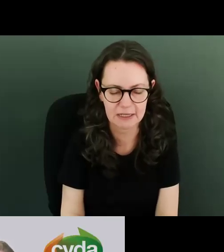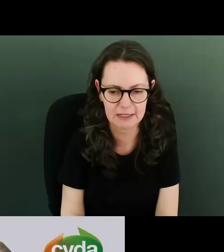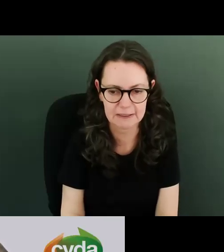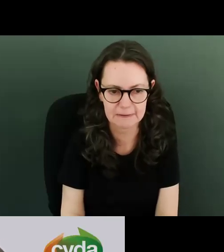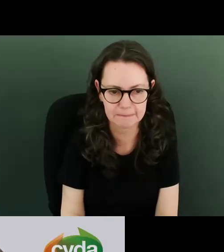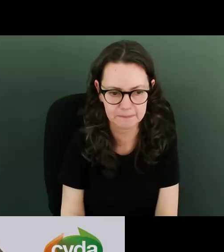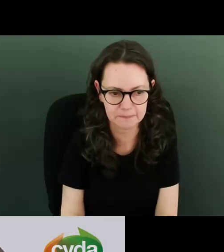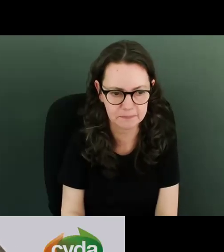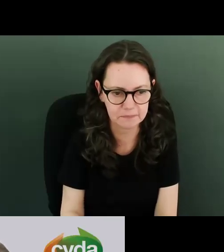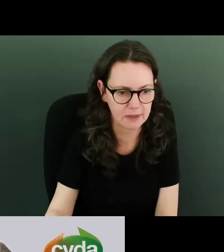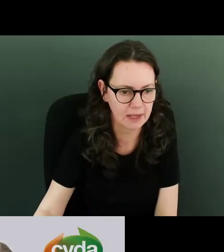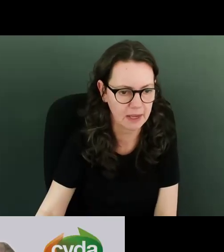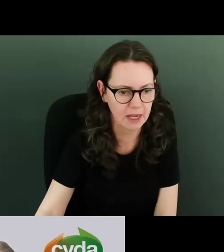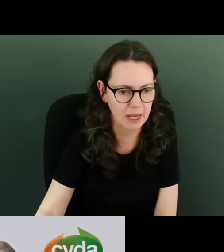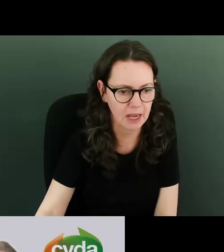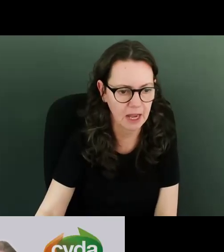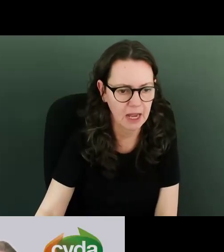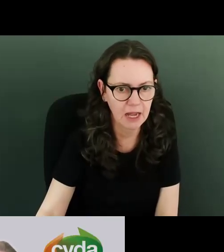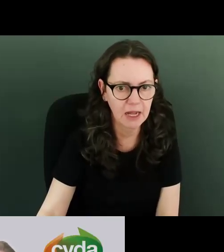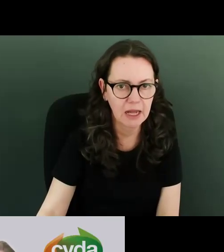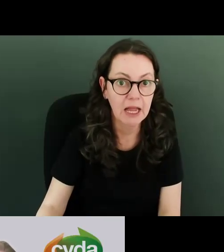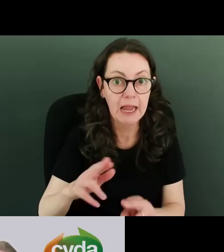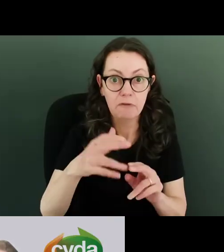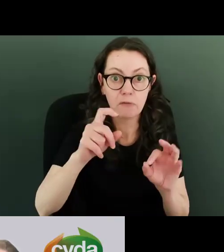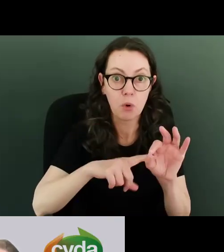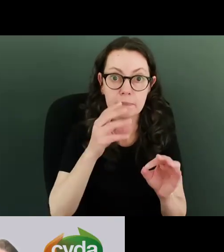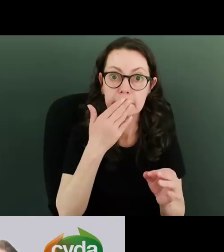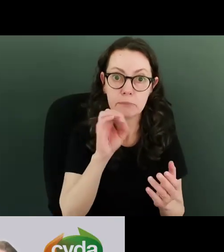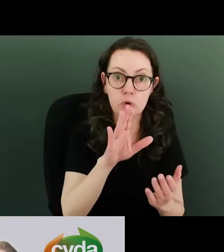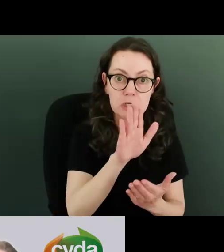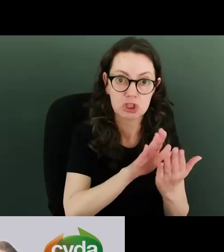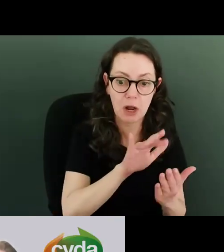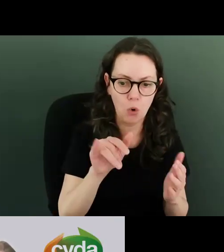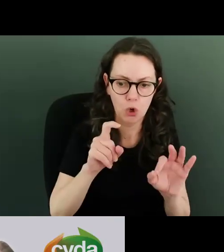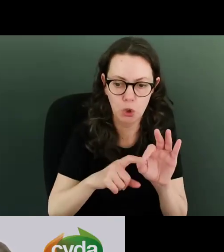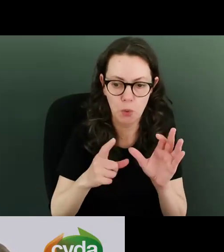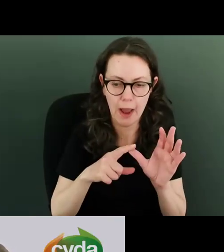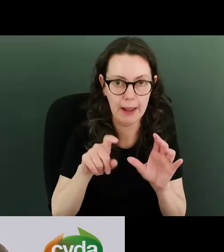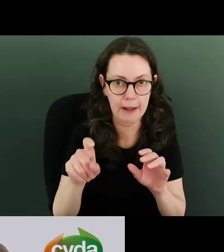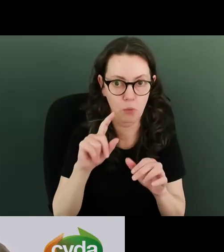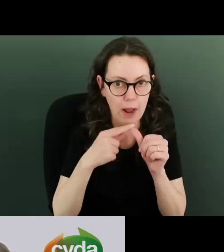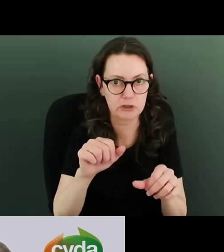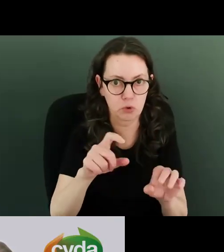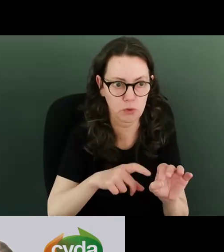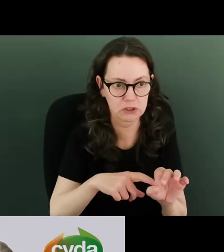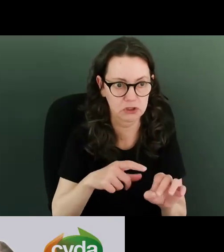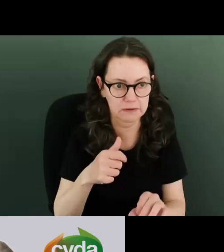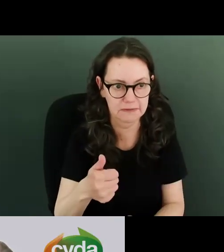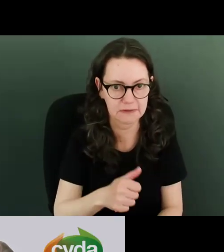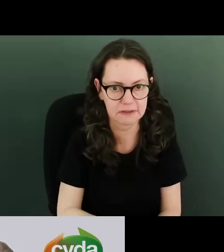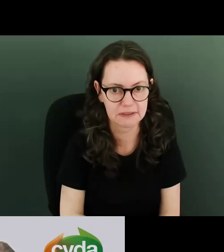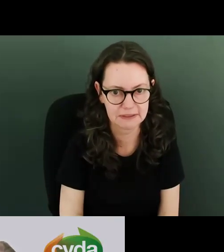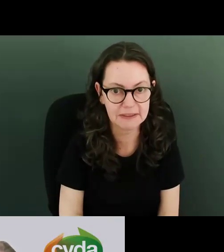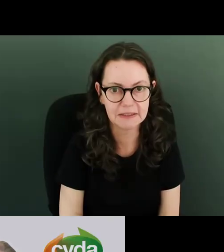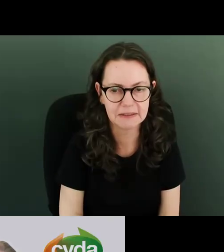I guess if you have questions, please pop them in the chat or in the Q&A, and we can get to those